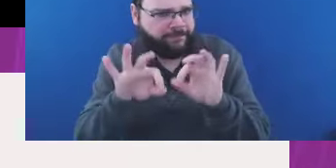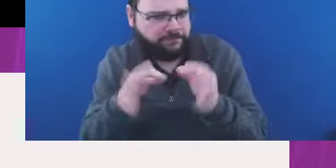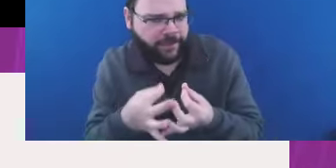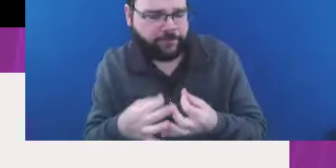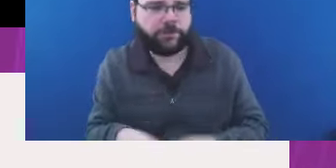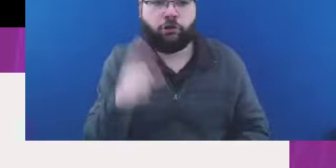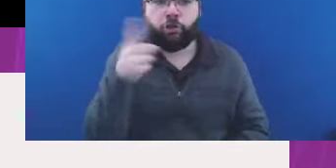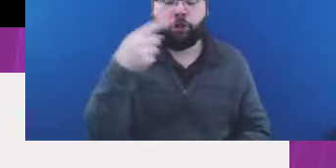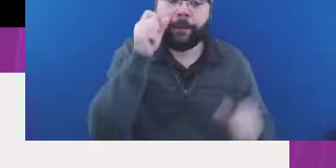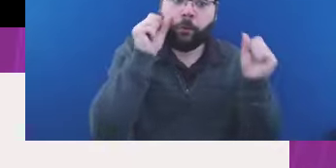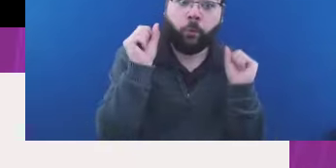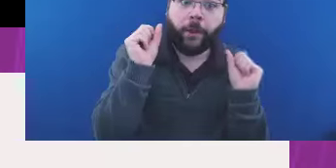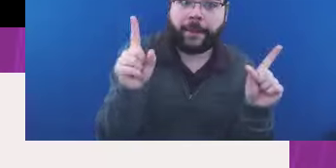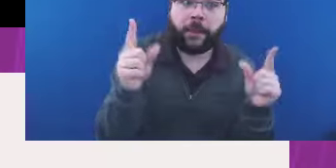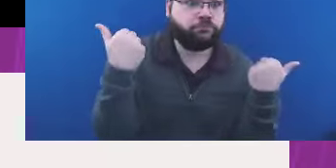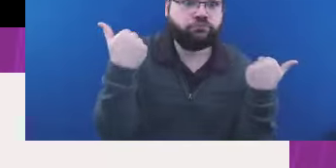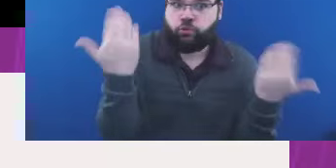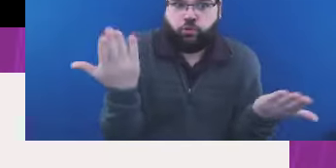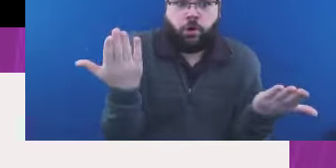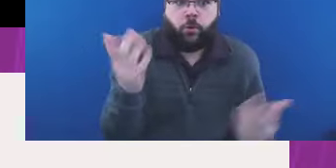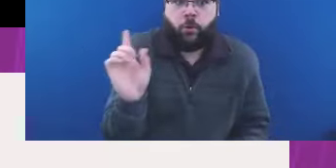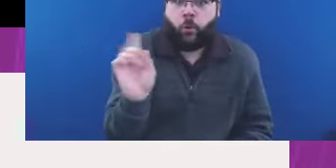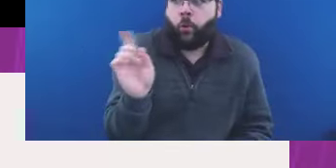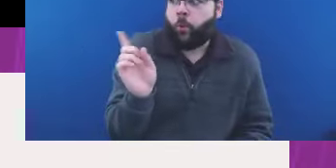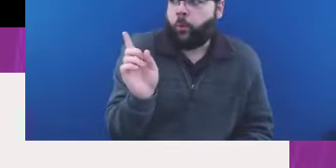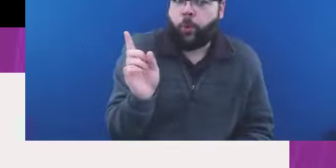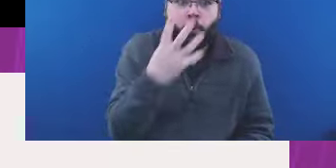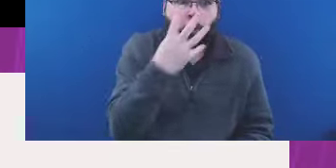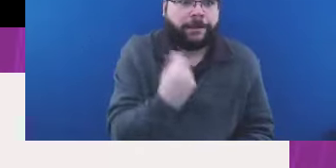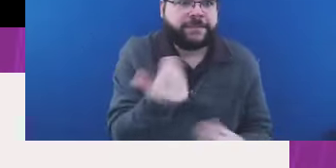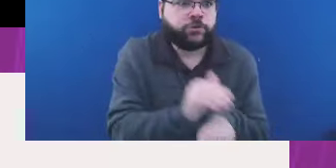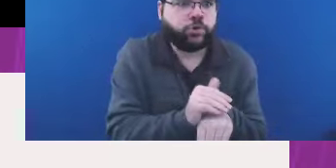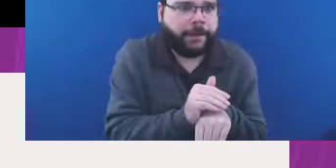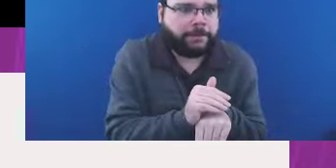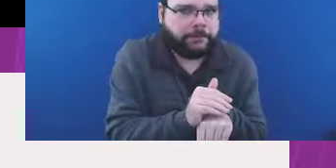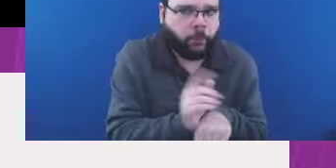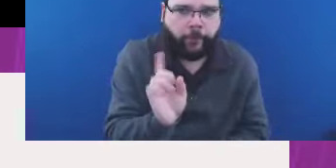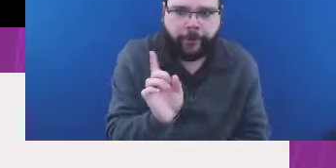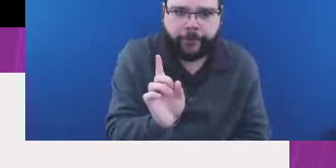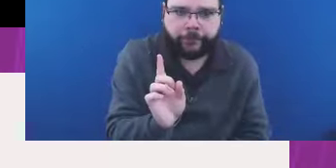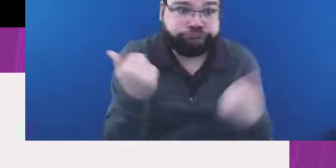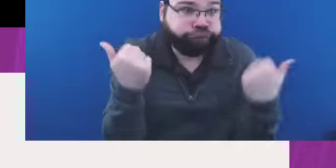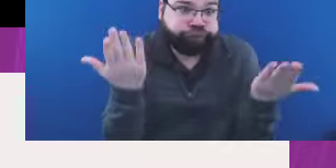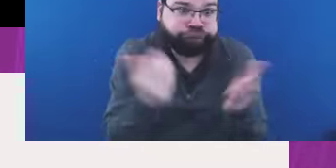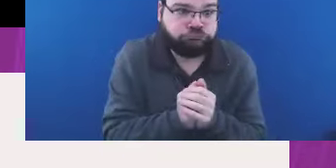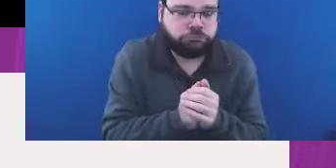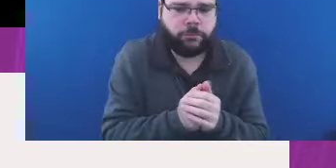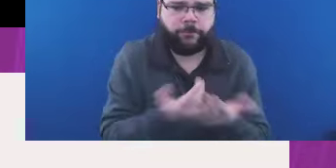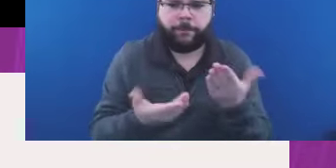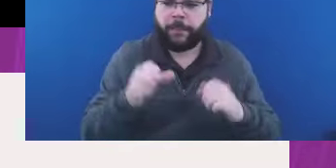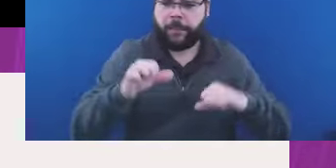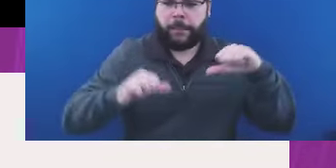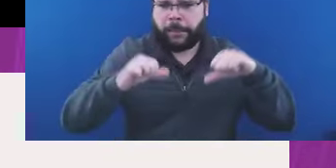look like waking up and not knowing where they might lay their head at night that coming night. It can be a lot of